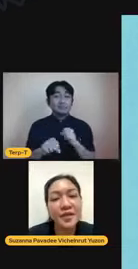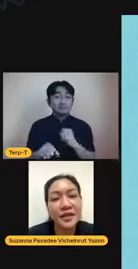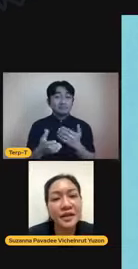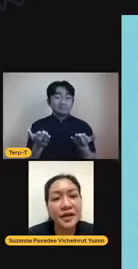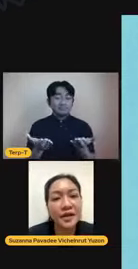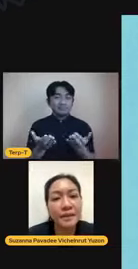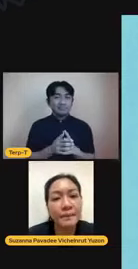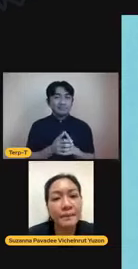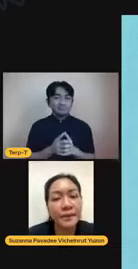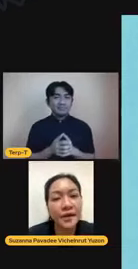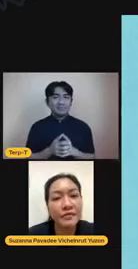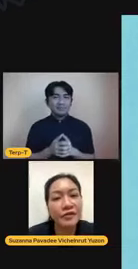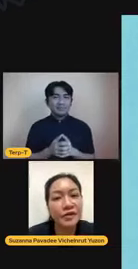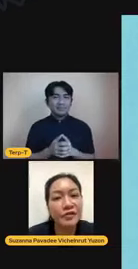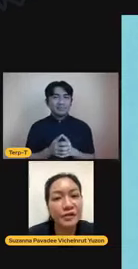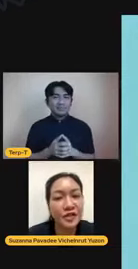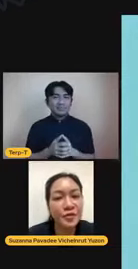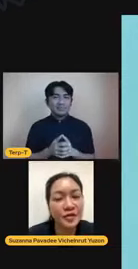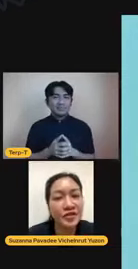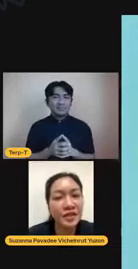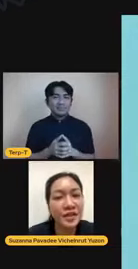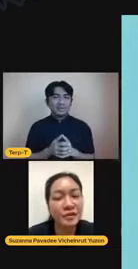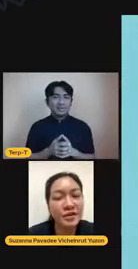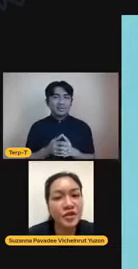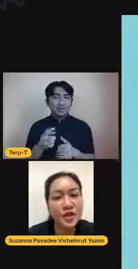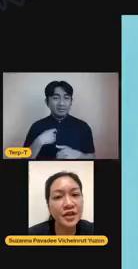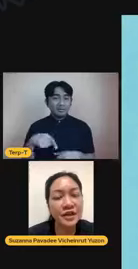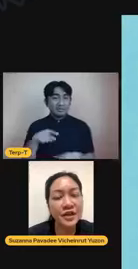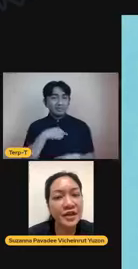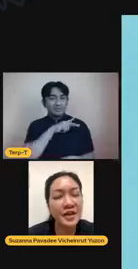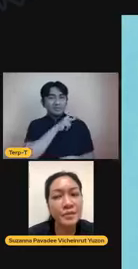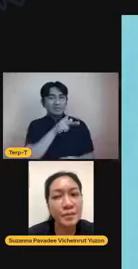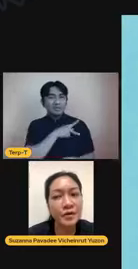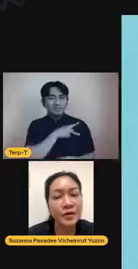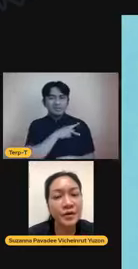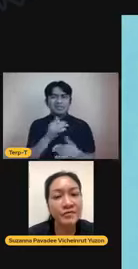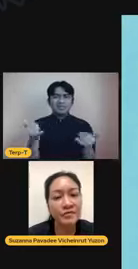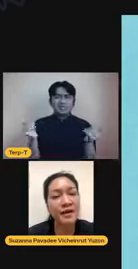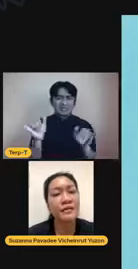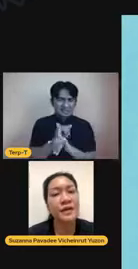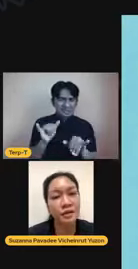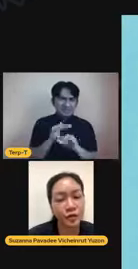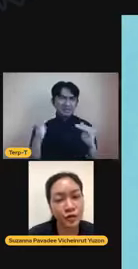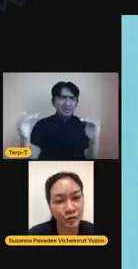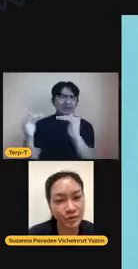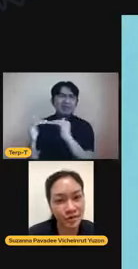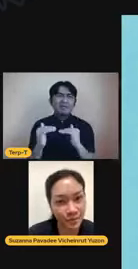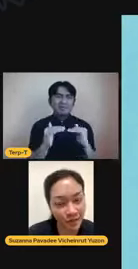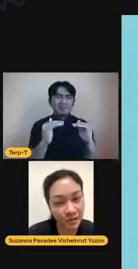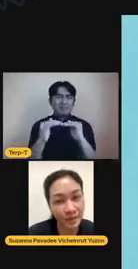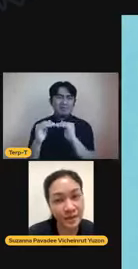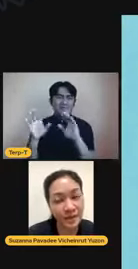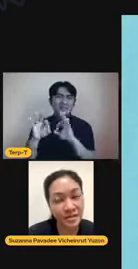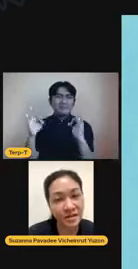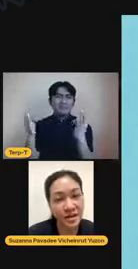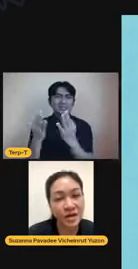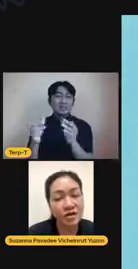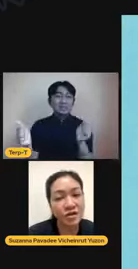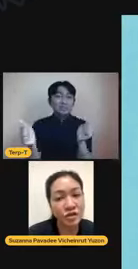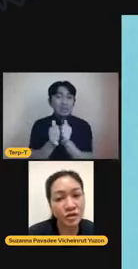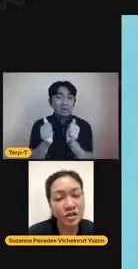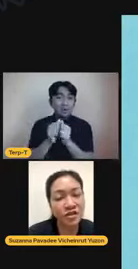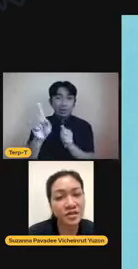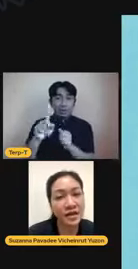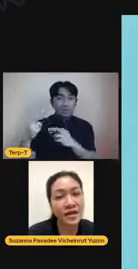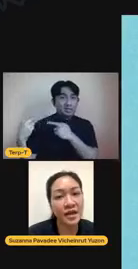that's something that for us personally, that we just treat her like any member of the family, including with responsibilities,